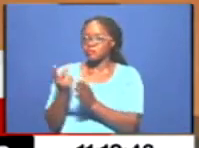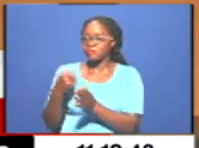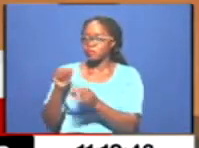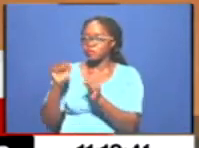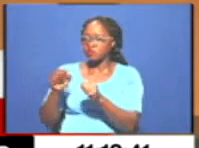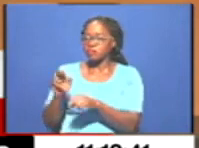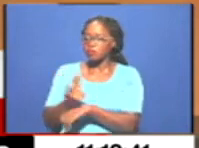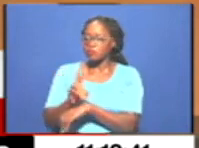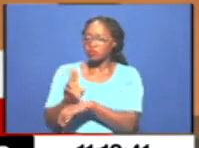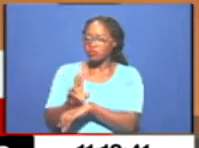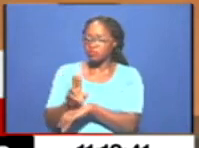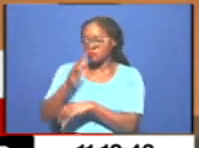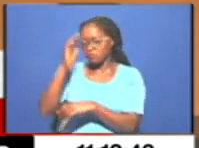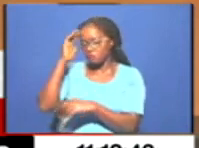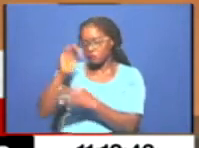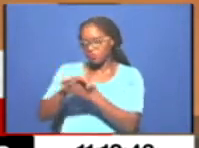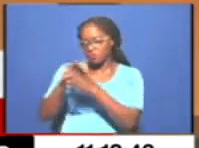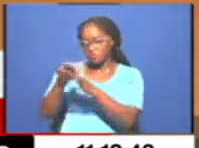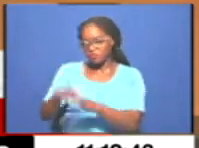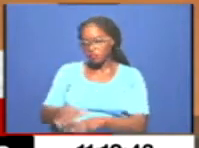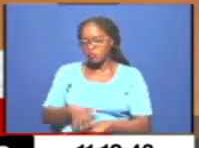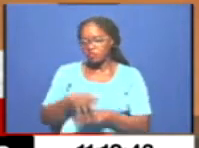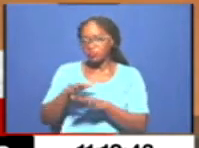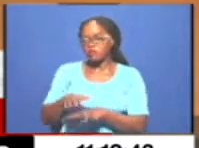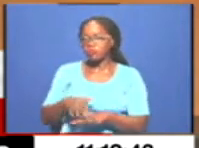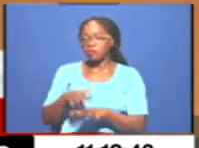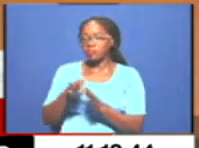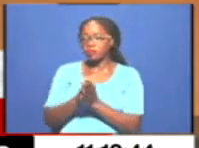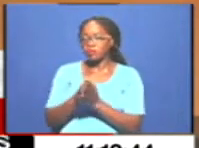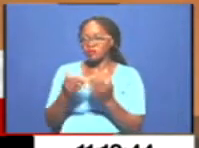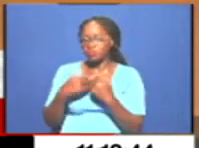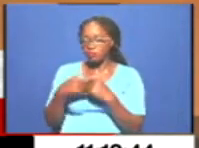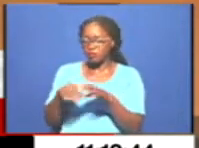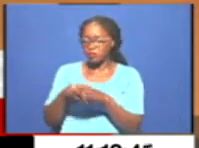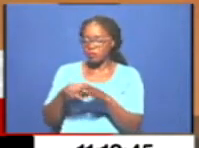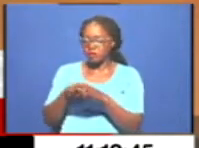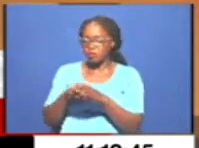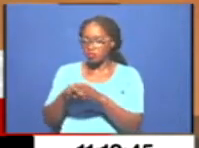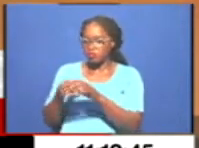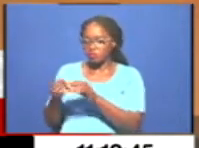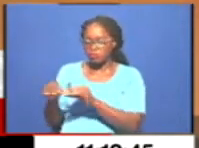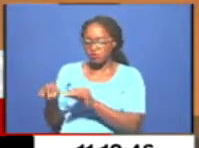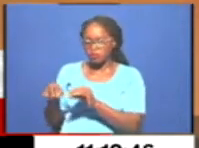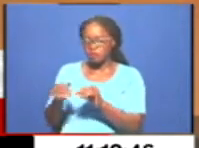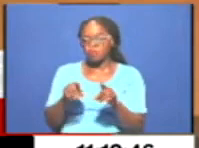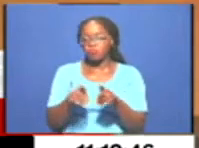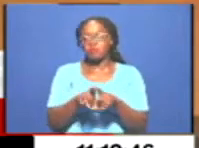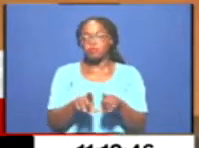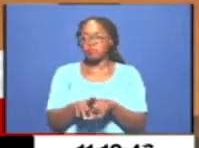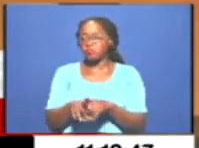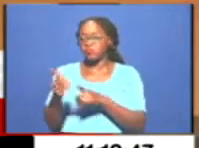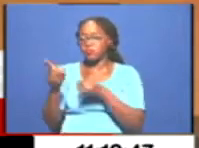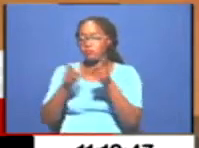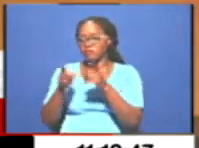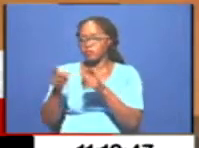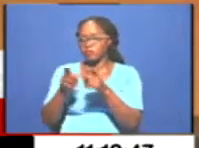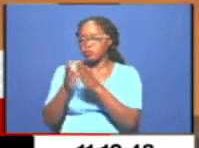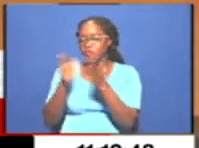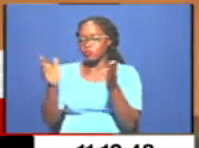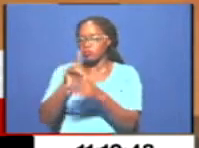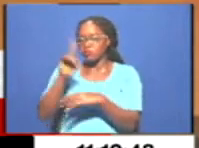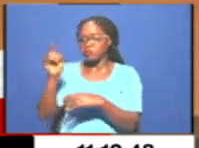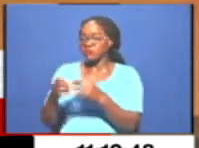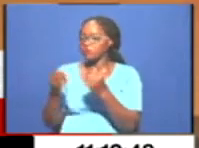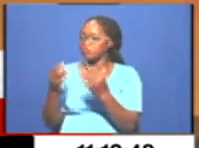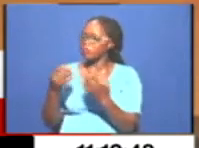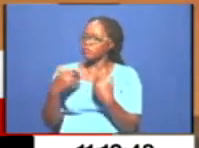that, we believe slowly and slowly we'll carry all our members along in terms of the governance. There's a big question which a lot of people have been asking